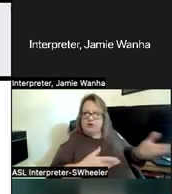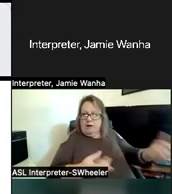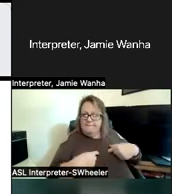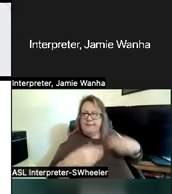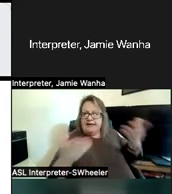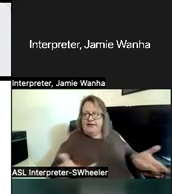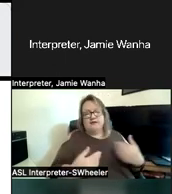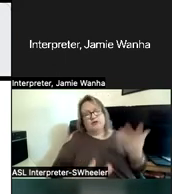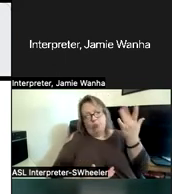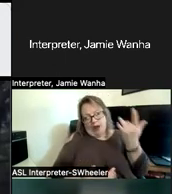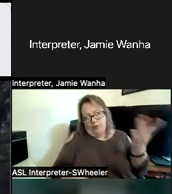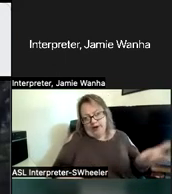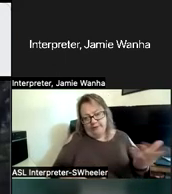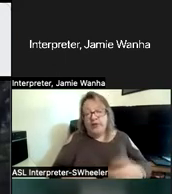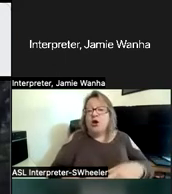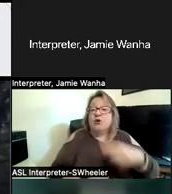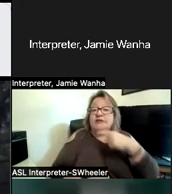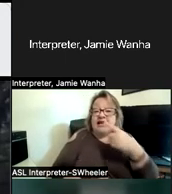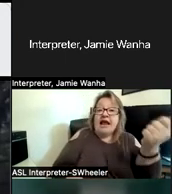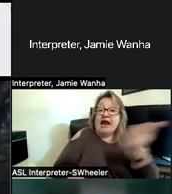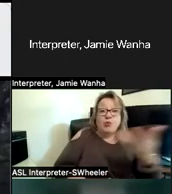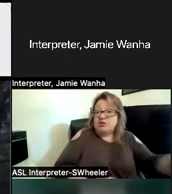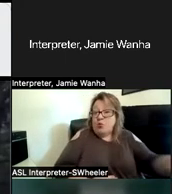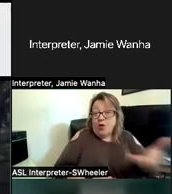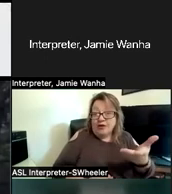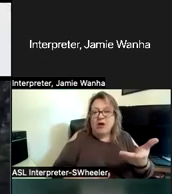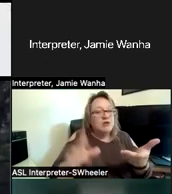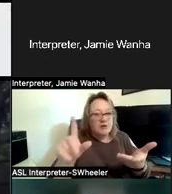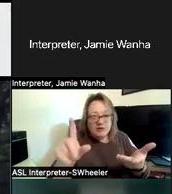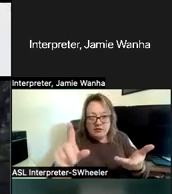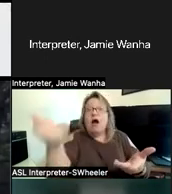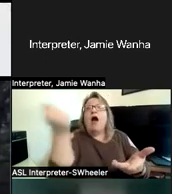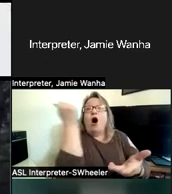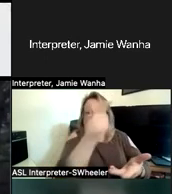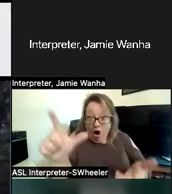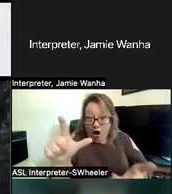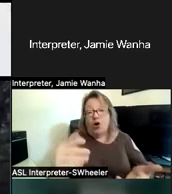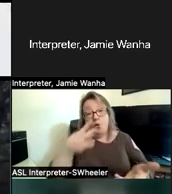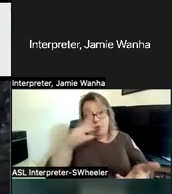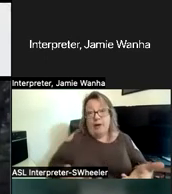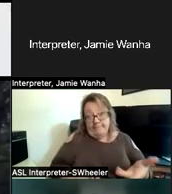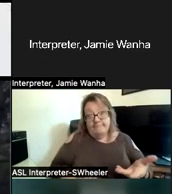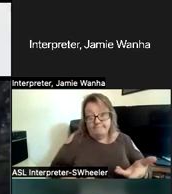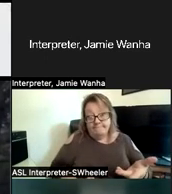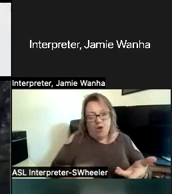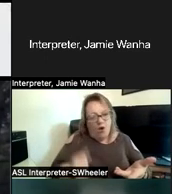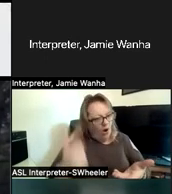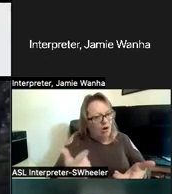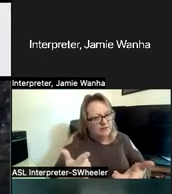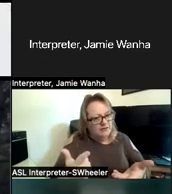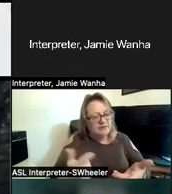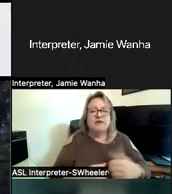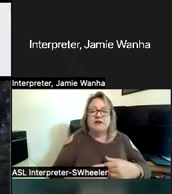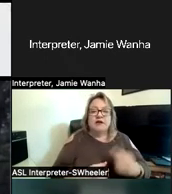for. Now, we always say everyone is welcome. There's no exception to this. Everyone, if you don't mind going back to slide.